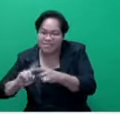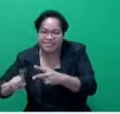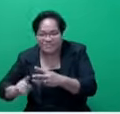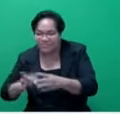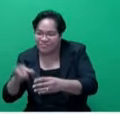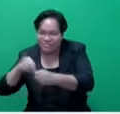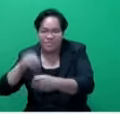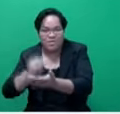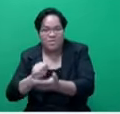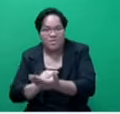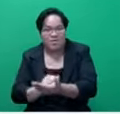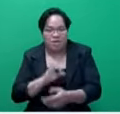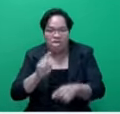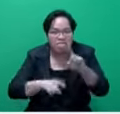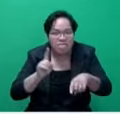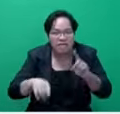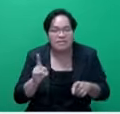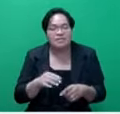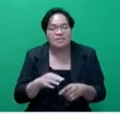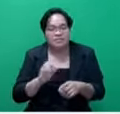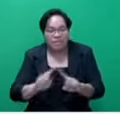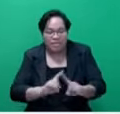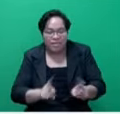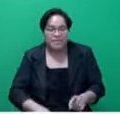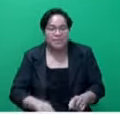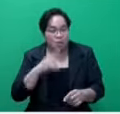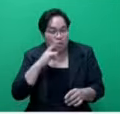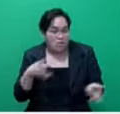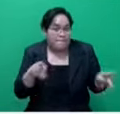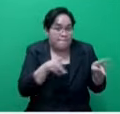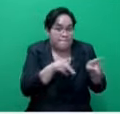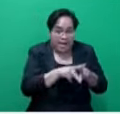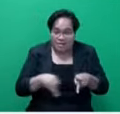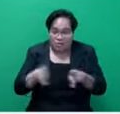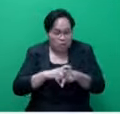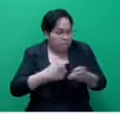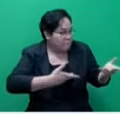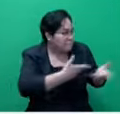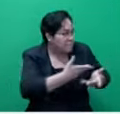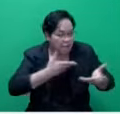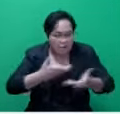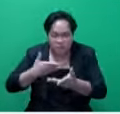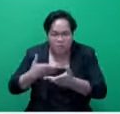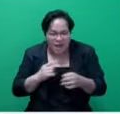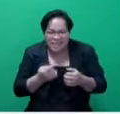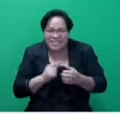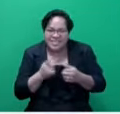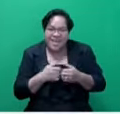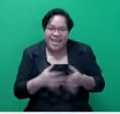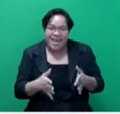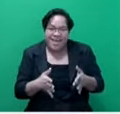local developers for possible housing development partnership. Though discussions are still in the preliminary